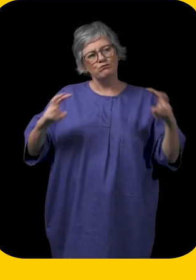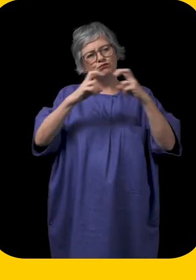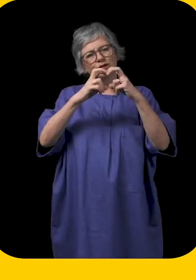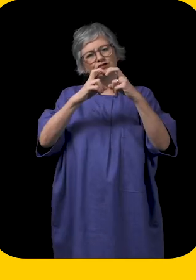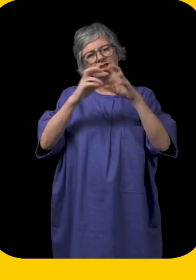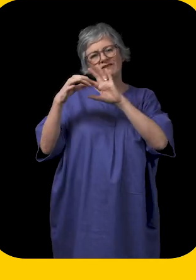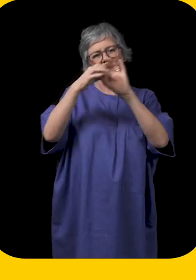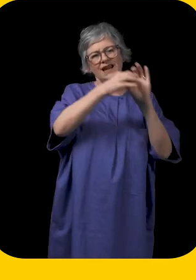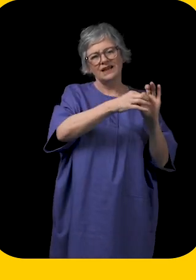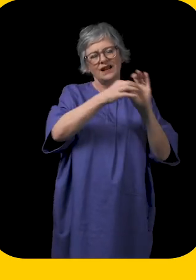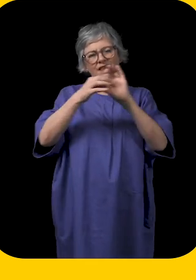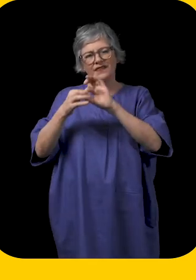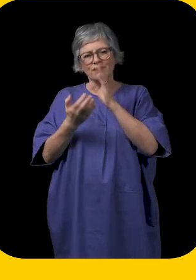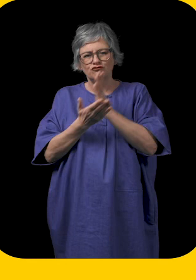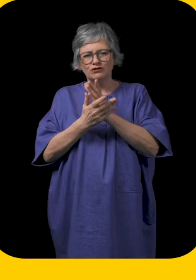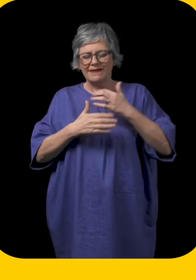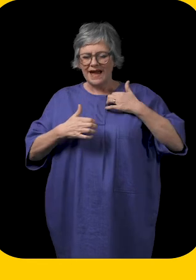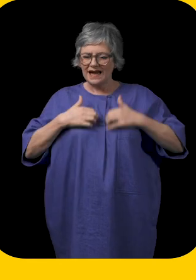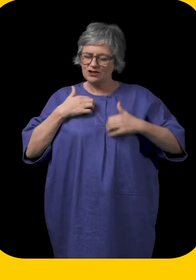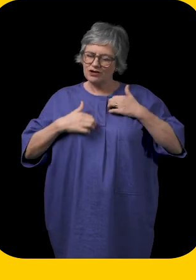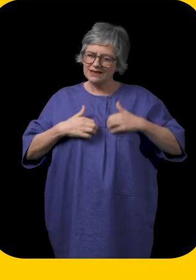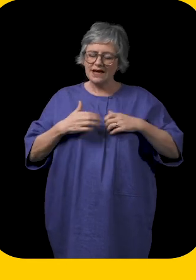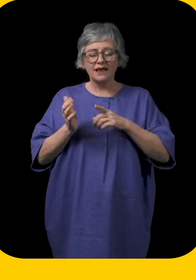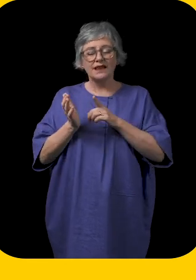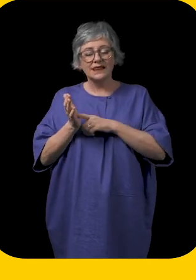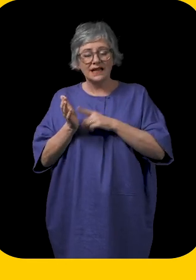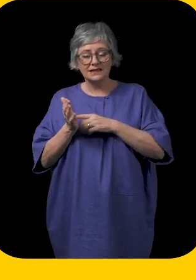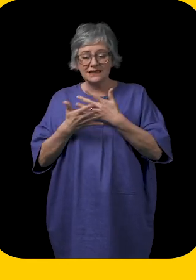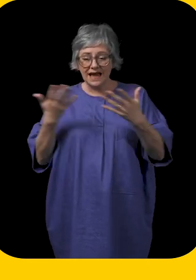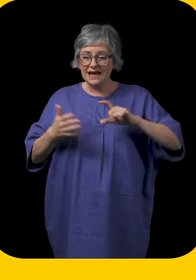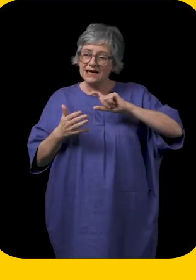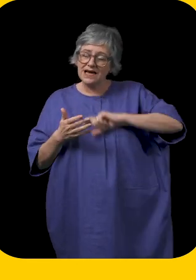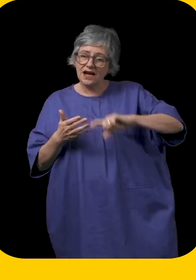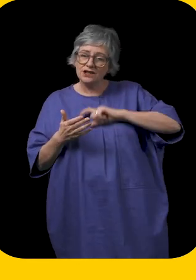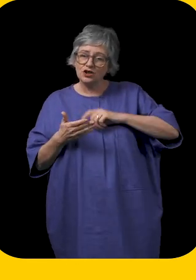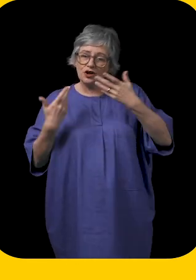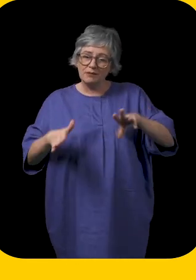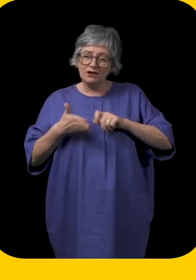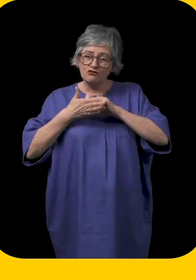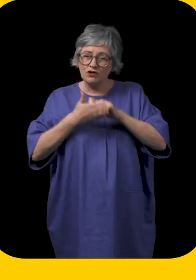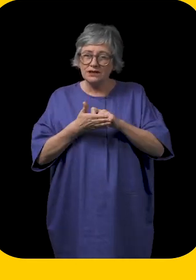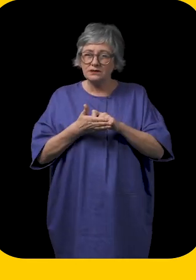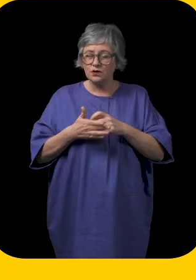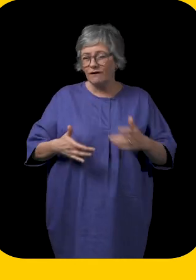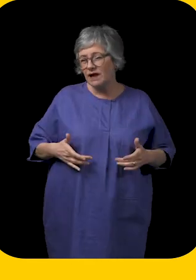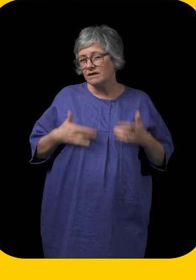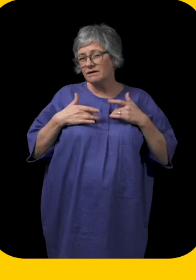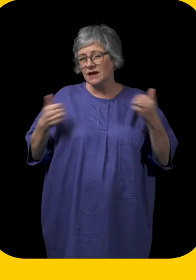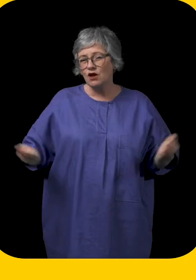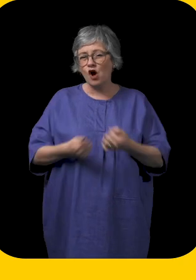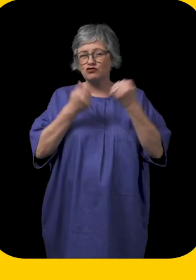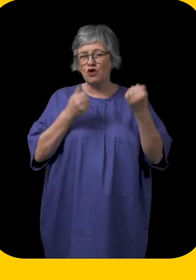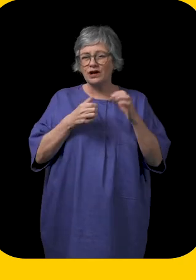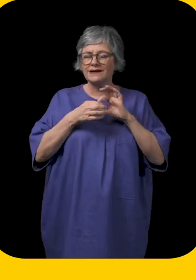I like the bridges of connection. I think that's really interesting. And Leila, so are there any characters that you've written but you feel